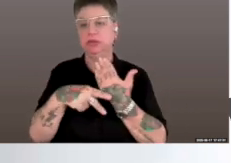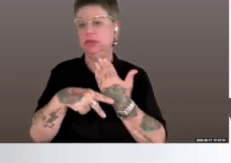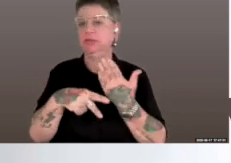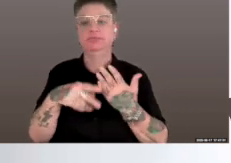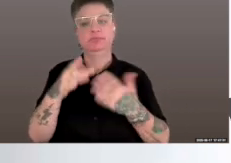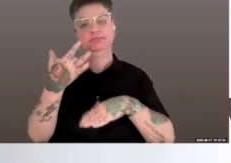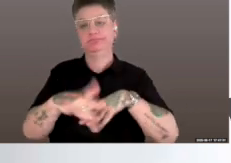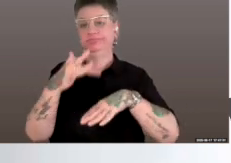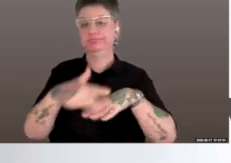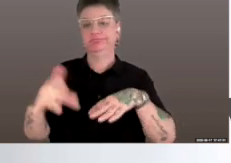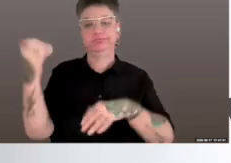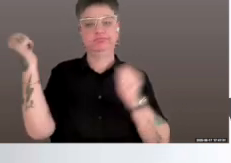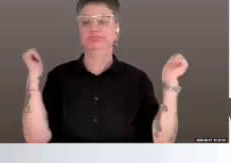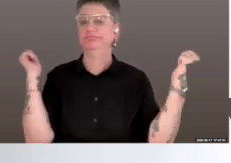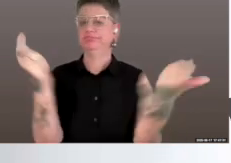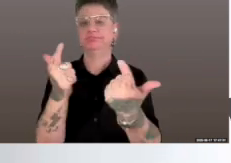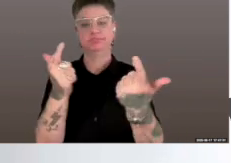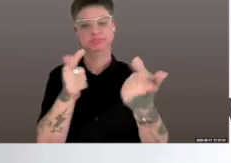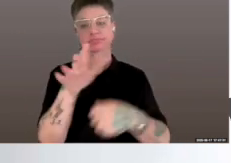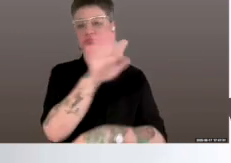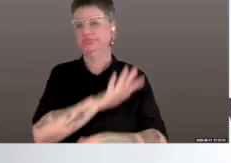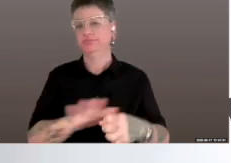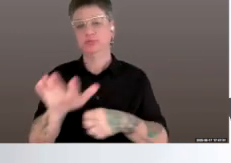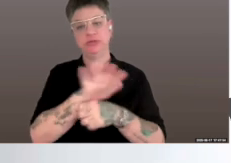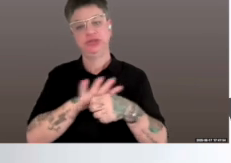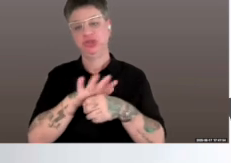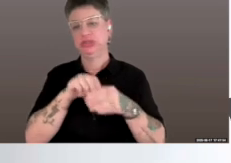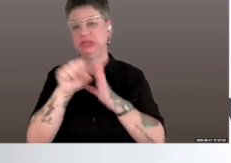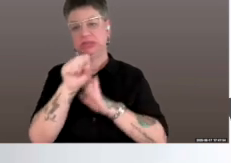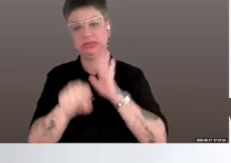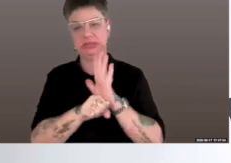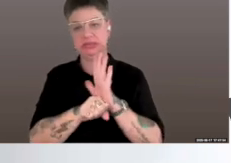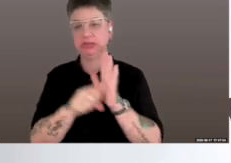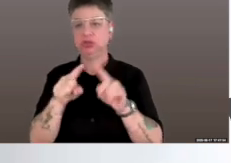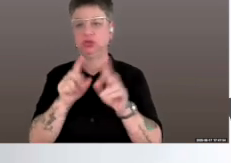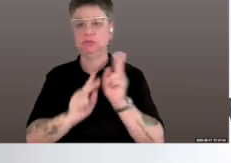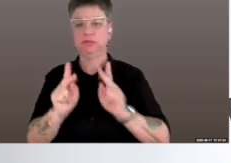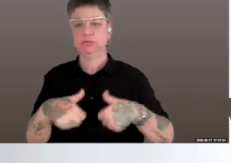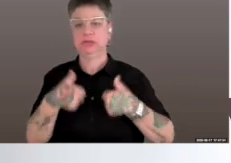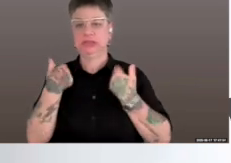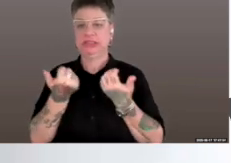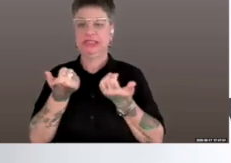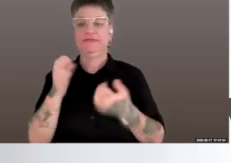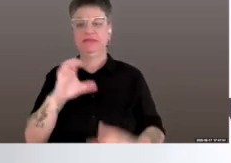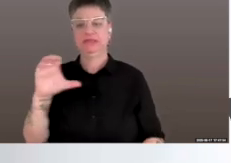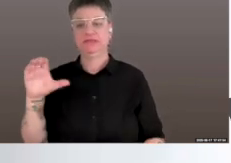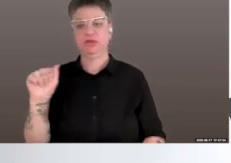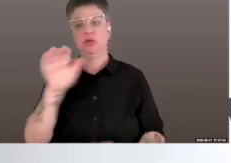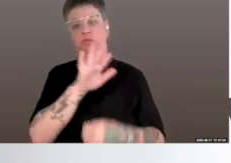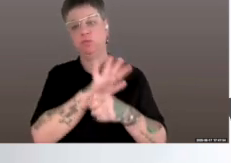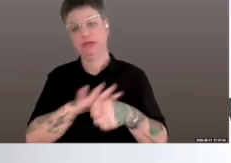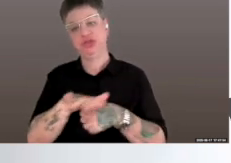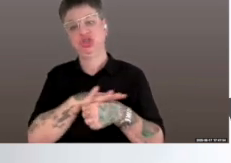for non-scrap options. Since the project opened statewide in March, 46 projects have been funded, but